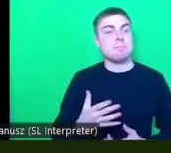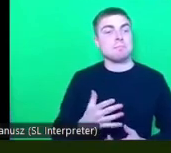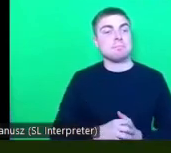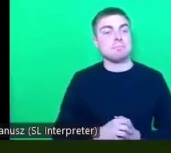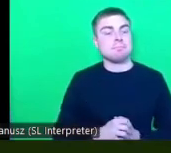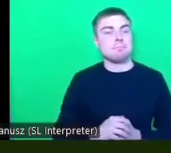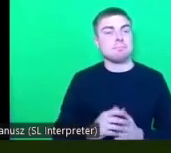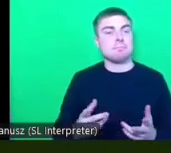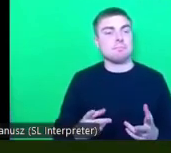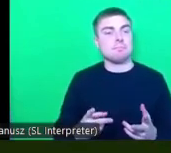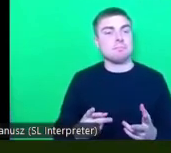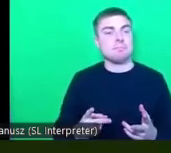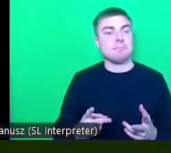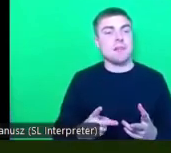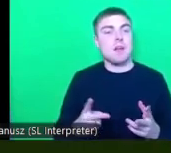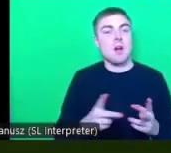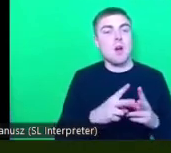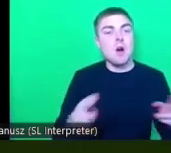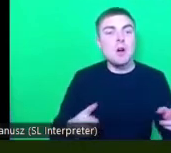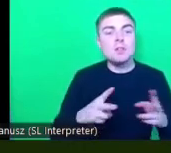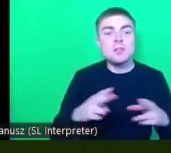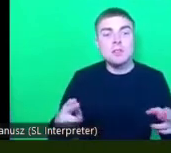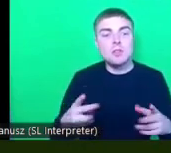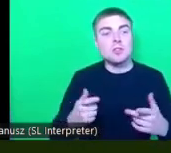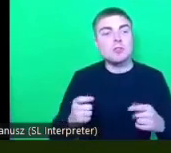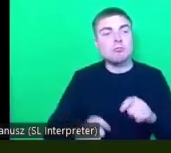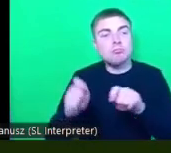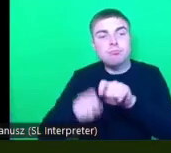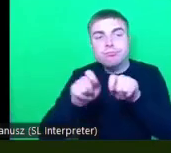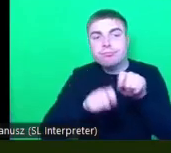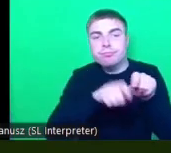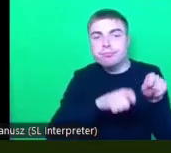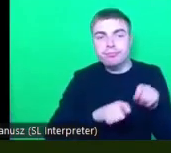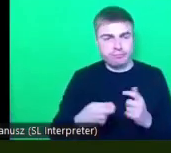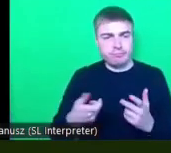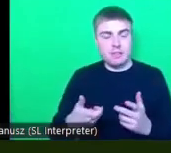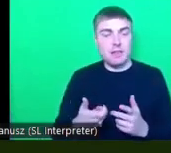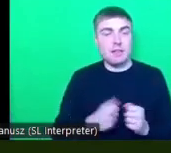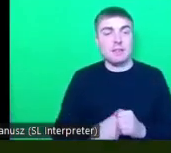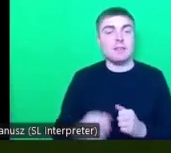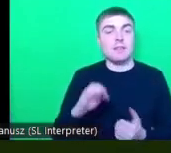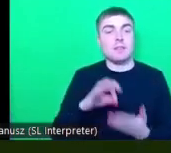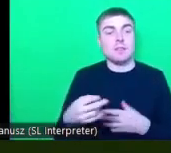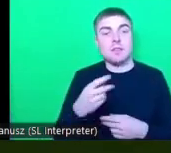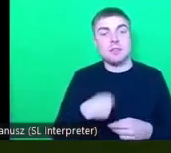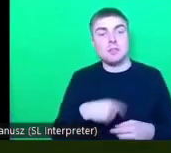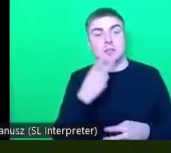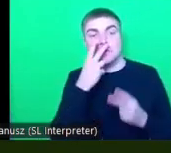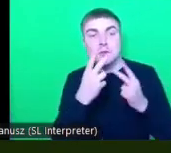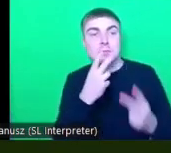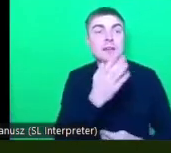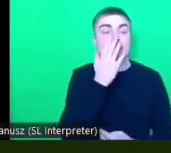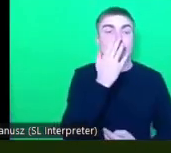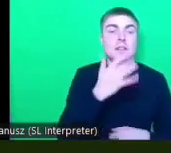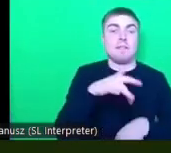those surveys of the browsing damage on pine, and we investigated both the effect